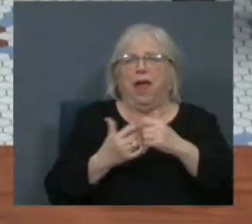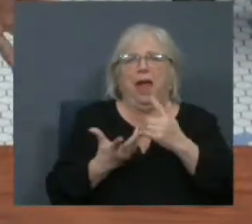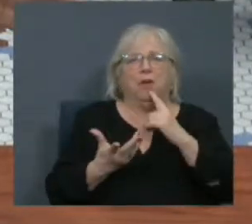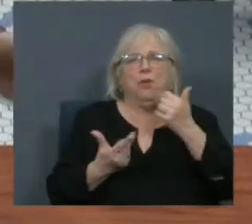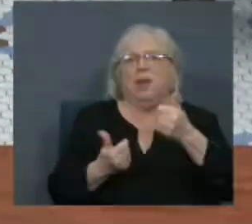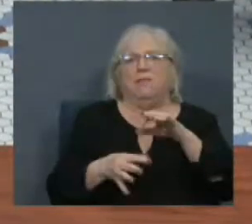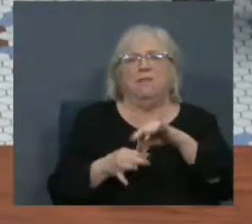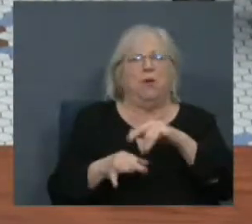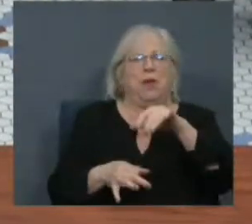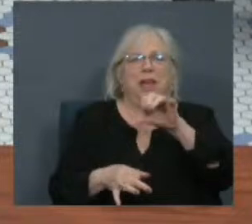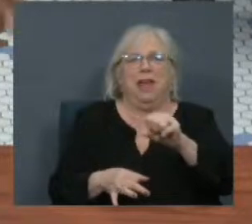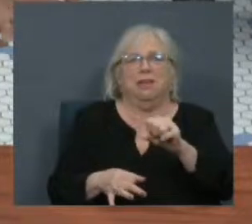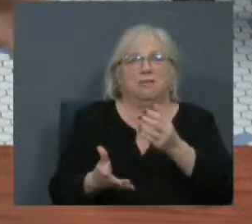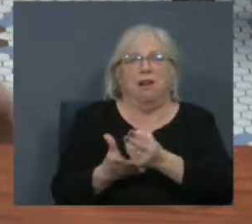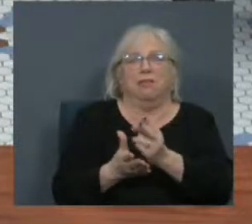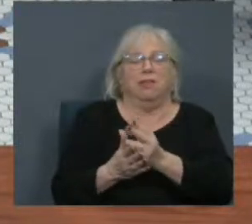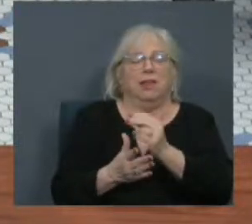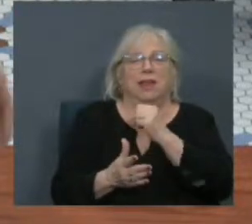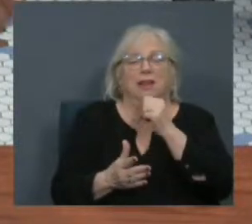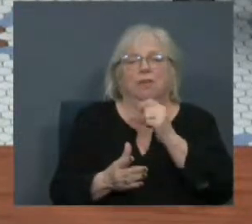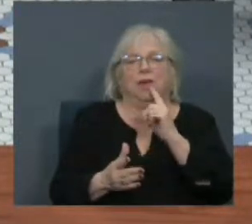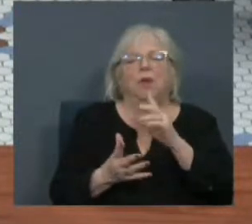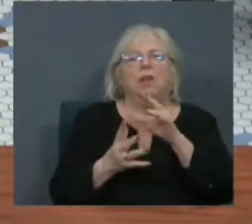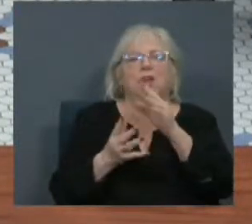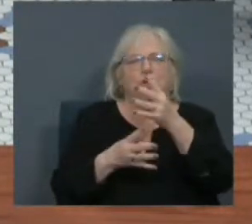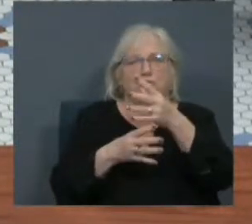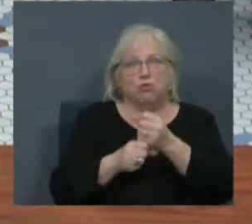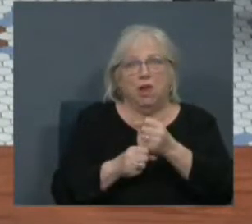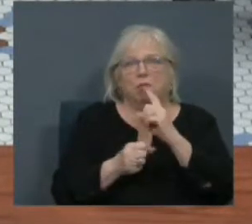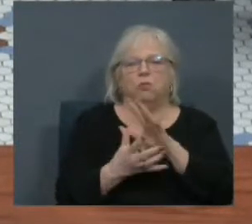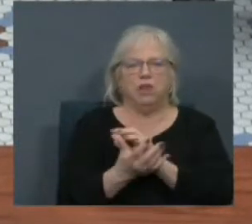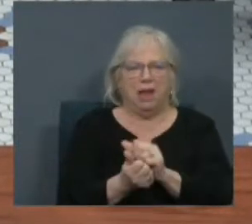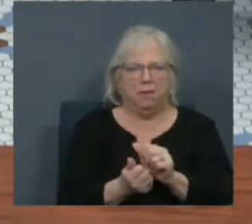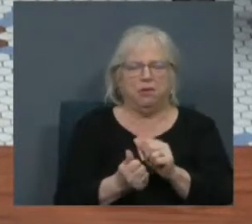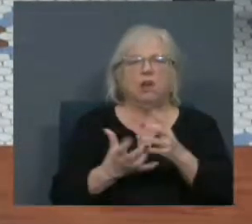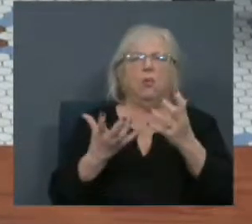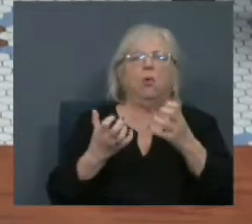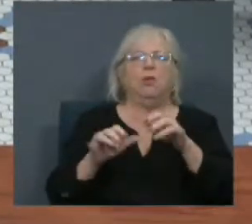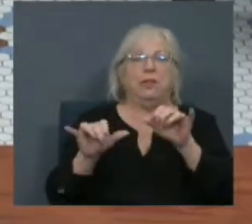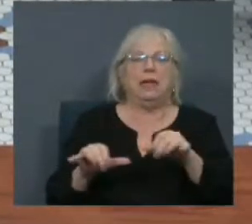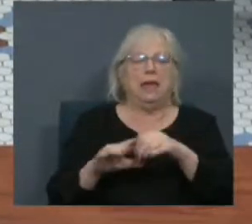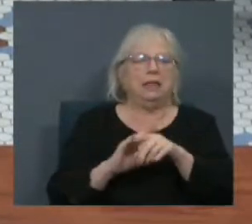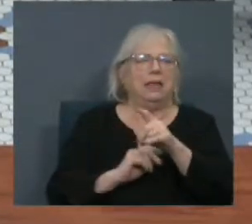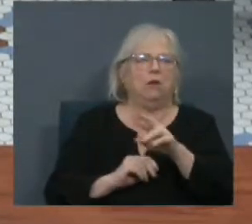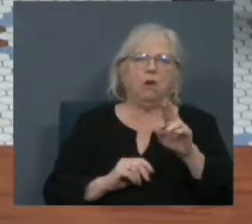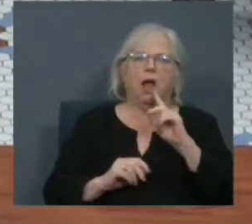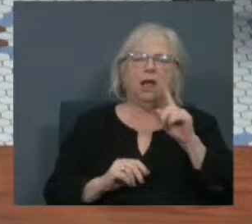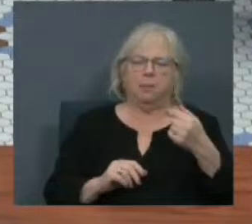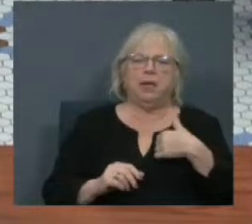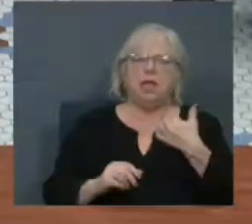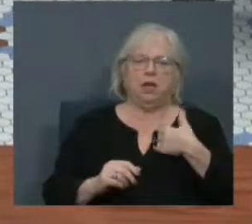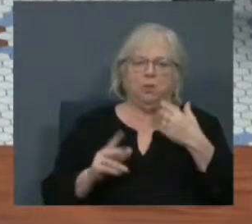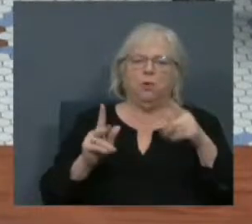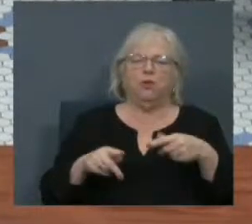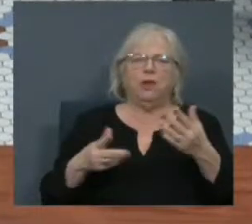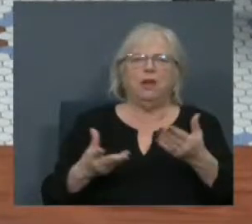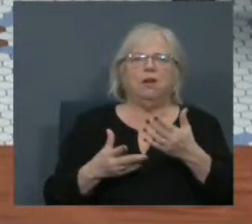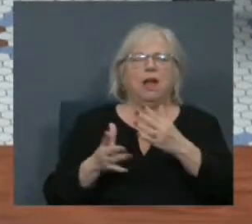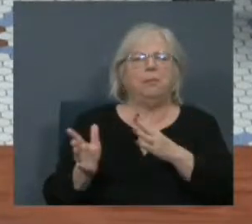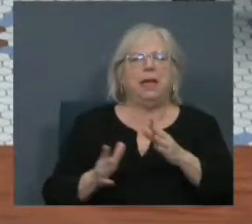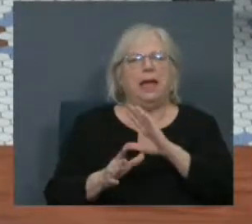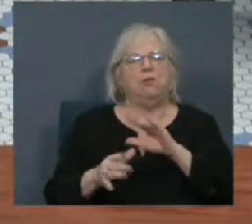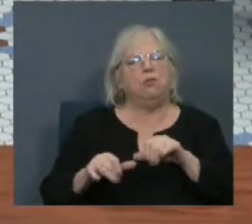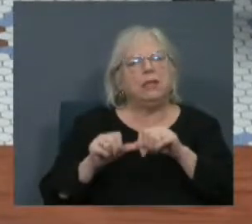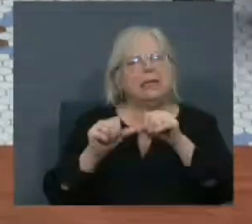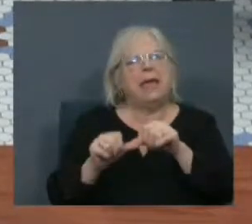this. Frankly, I just don't. It would damage trust. I plan on staying in Little Rock. I feel like I'm one of the younger people here. I plan on staying here. I plan on staying involved. I